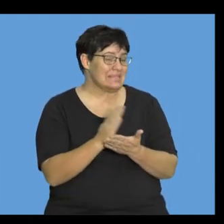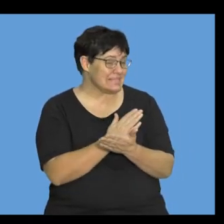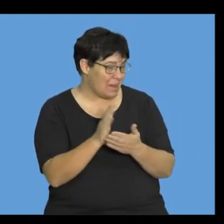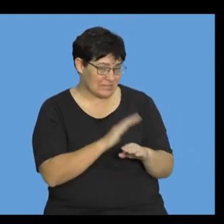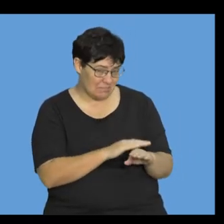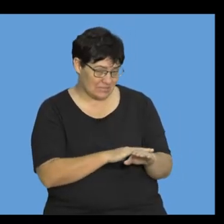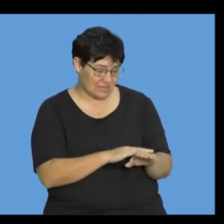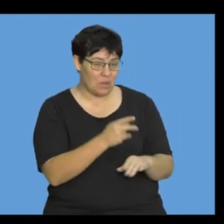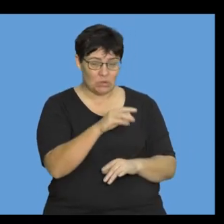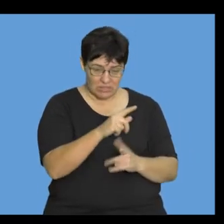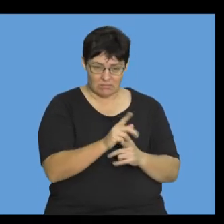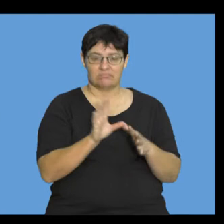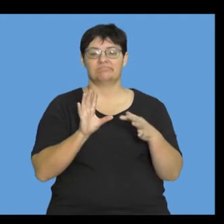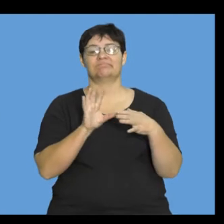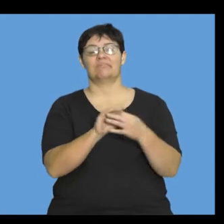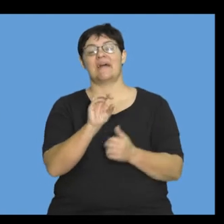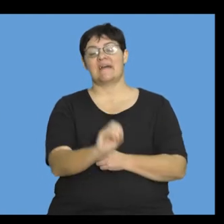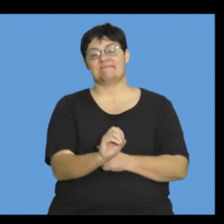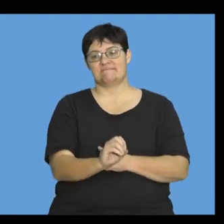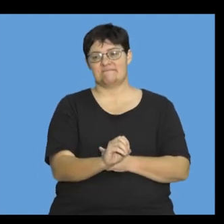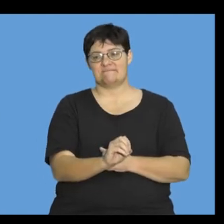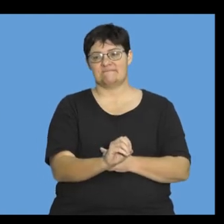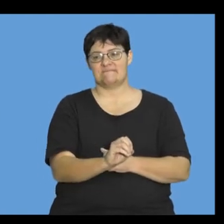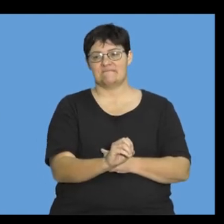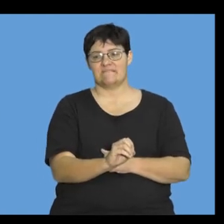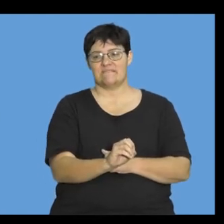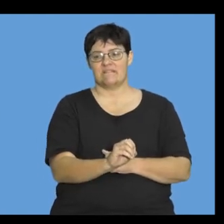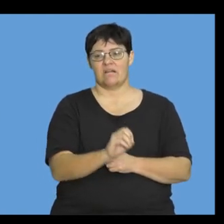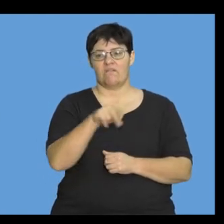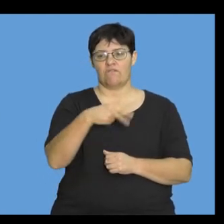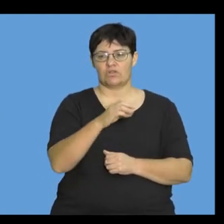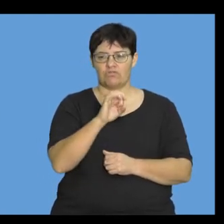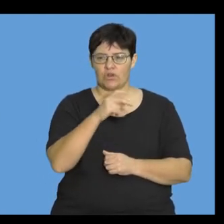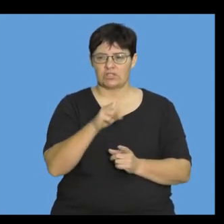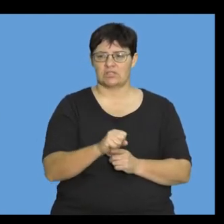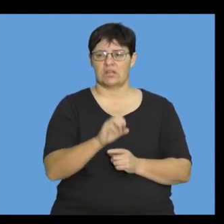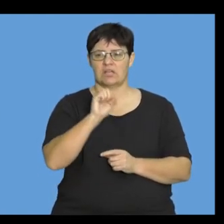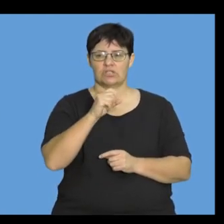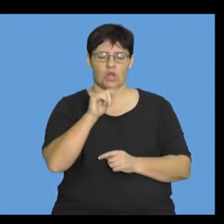sometimes proteins can also have, right, sulfur, phosphorus,